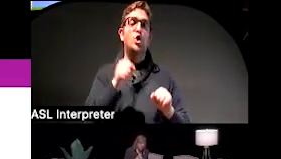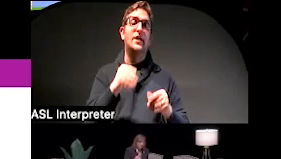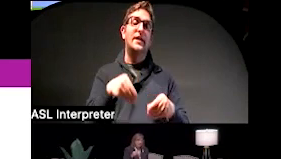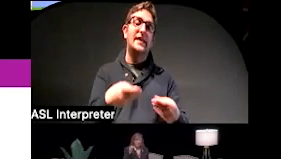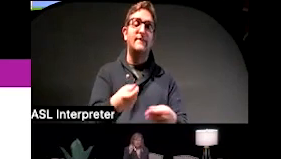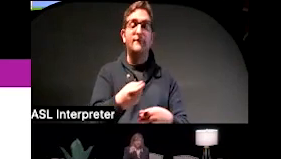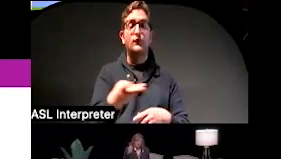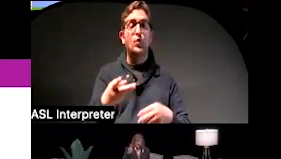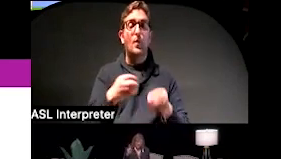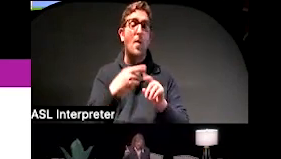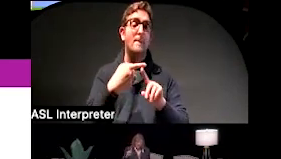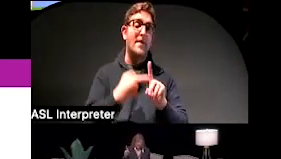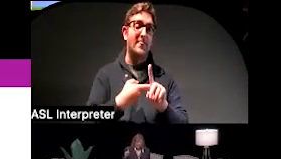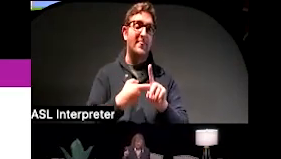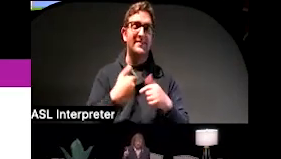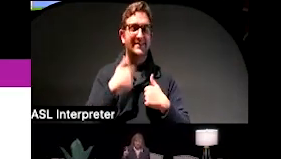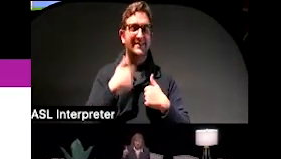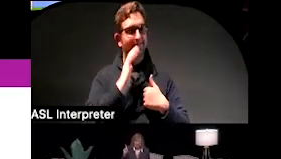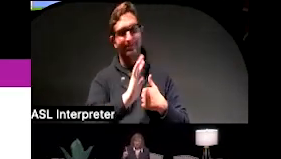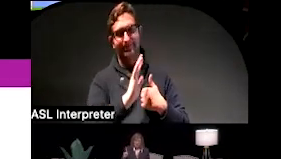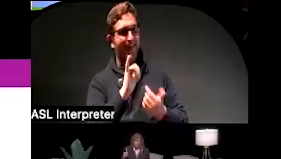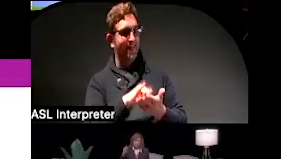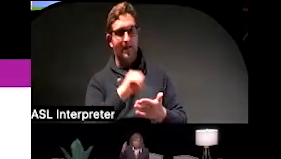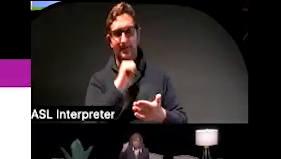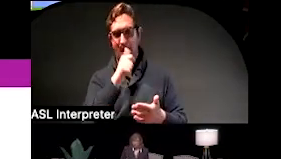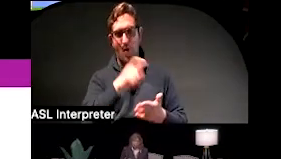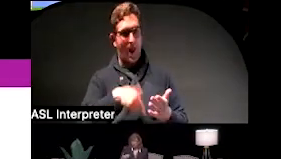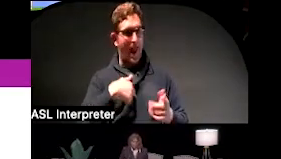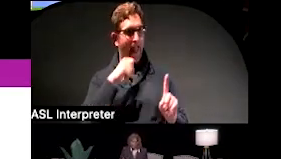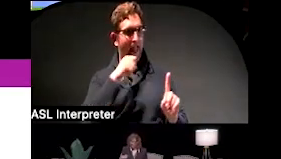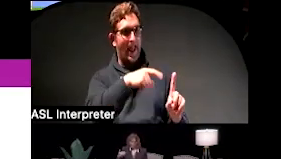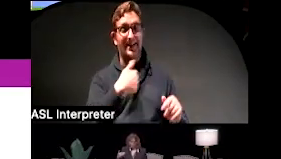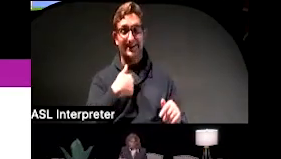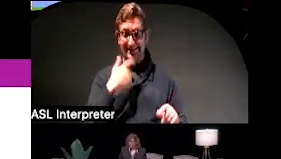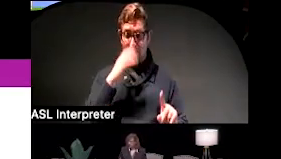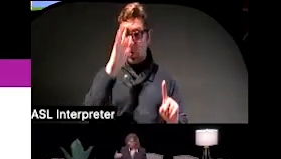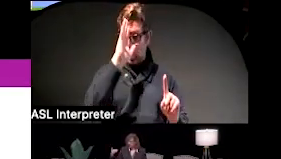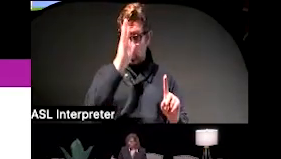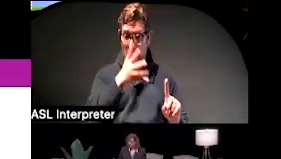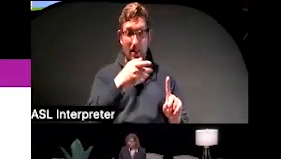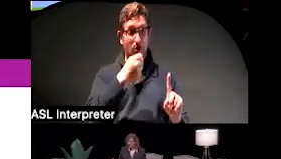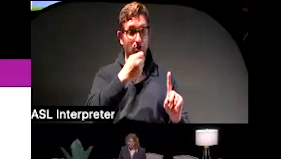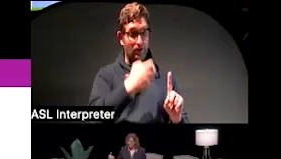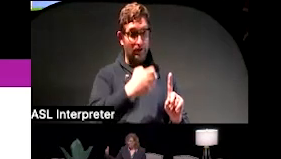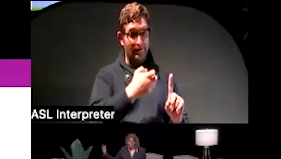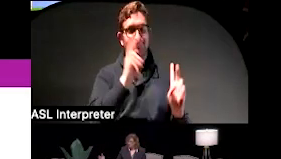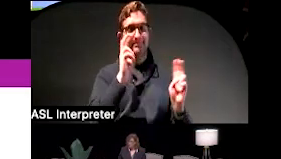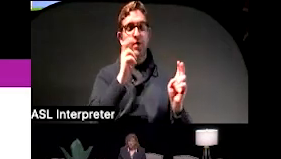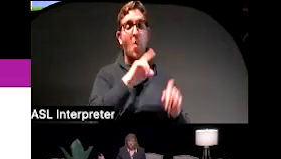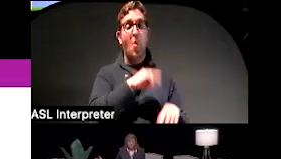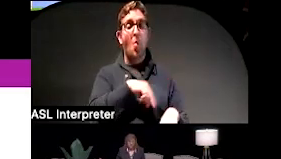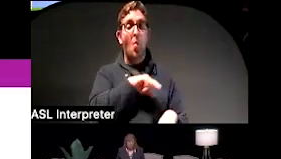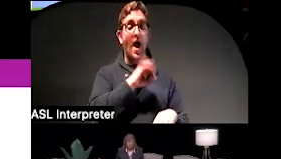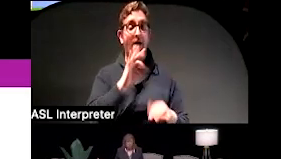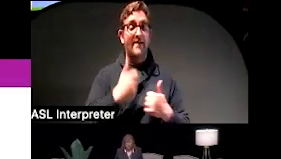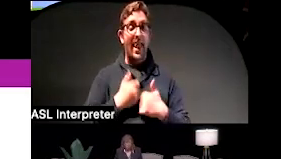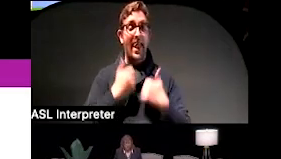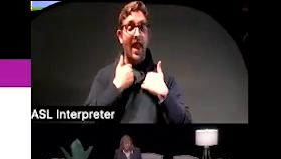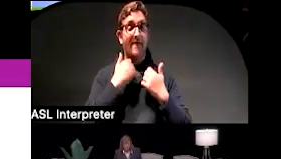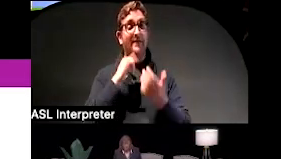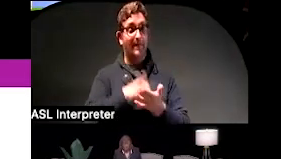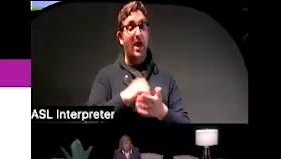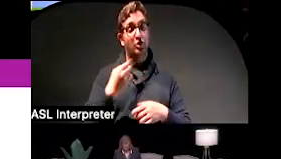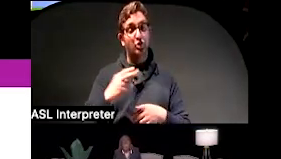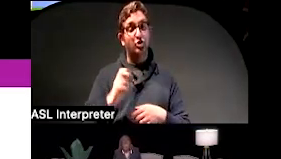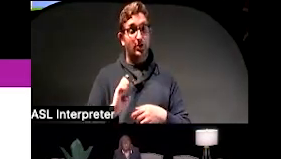give you this. I said, I didn't ask that. I asked, will it bring her back to us in a quality of life that she indicated she